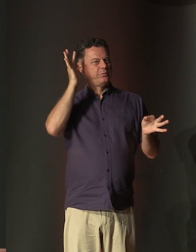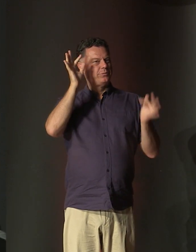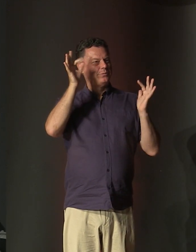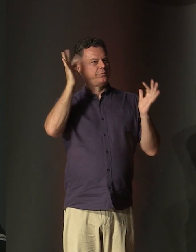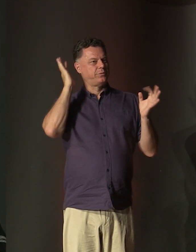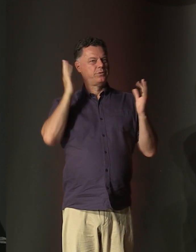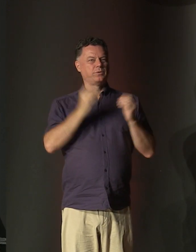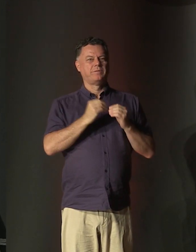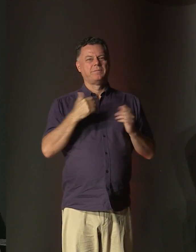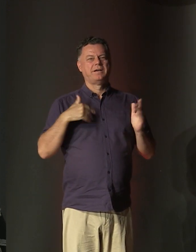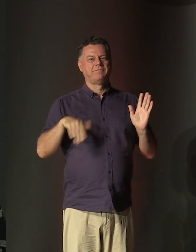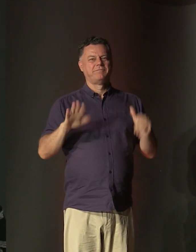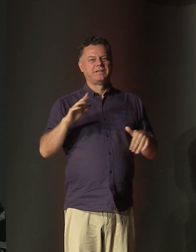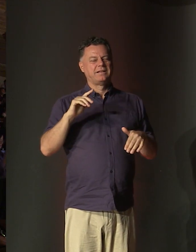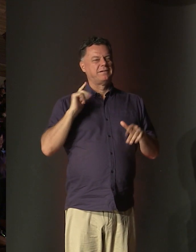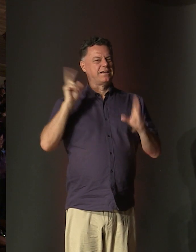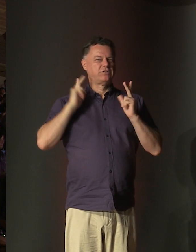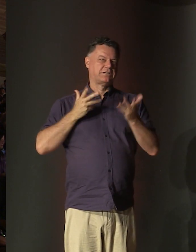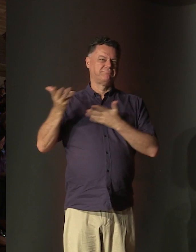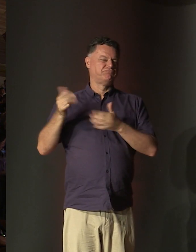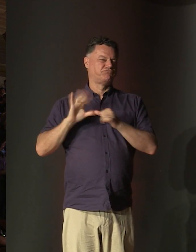my fabulous hairdresser.